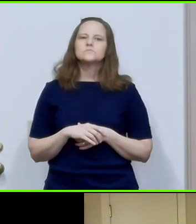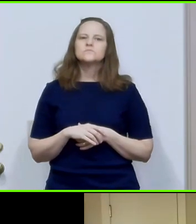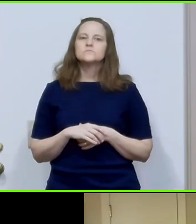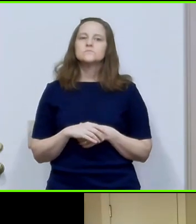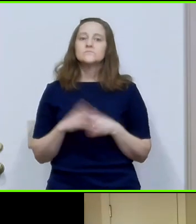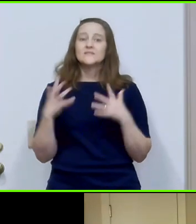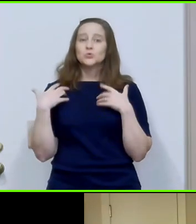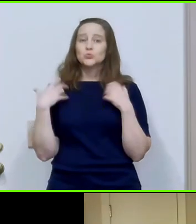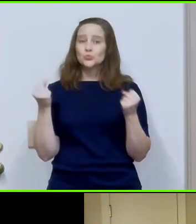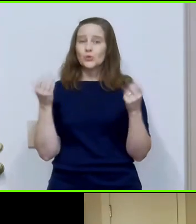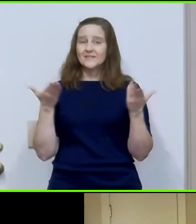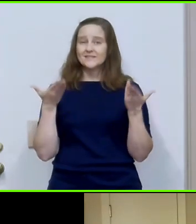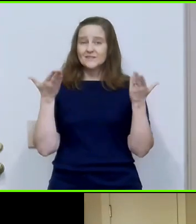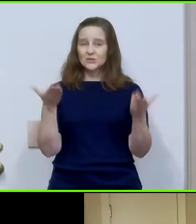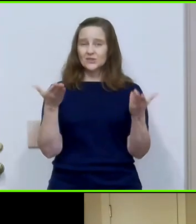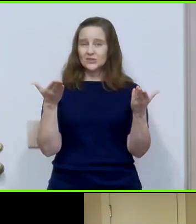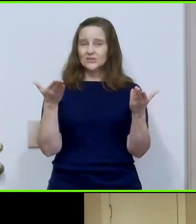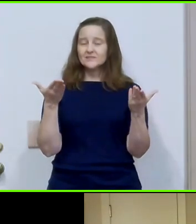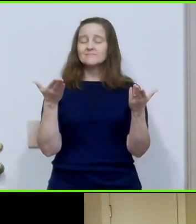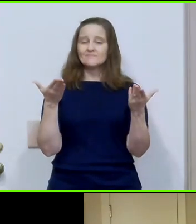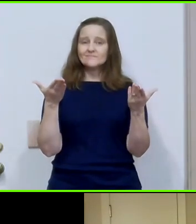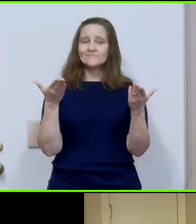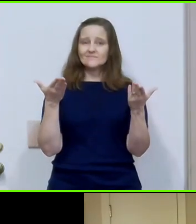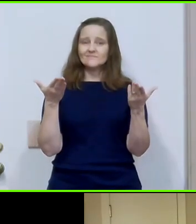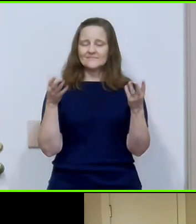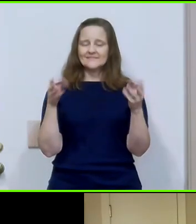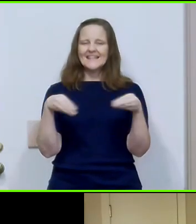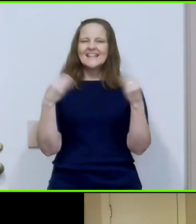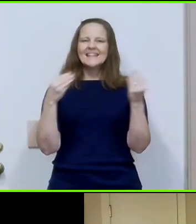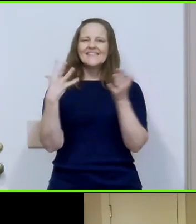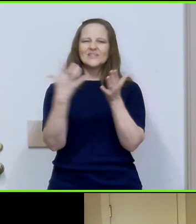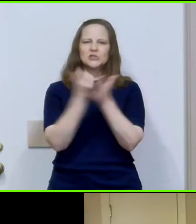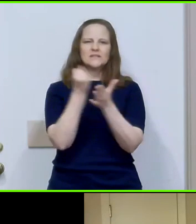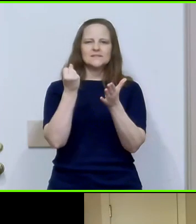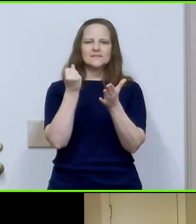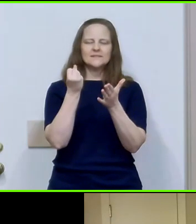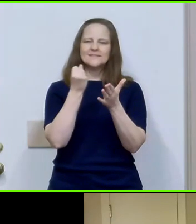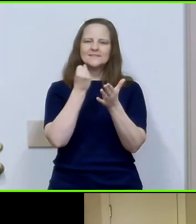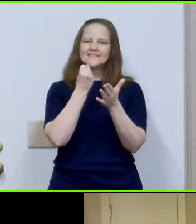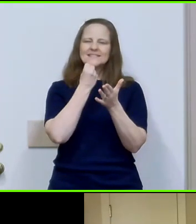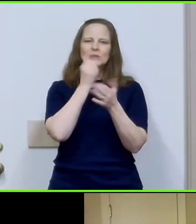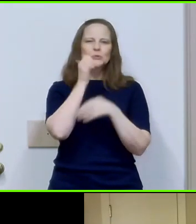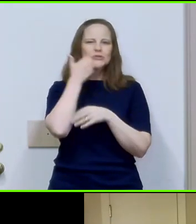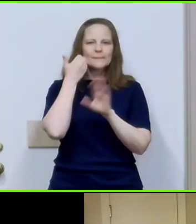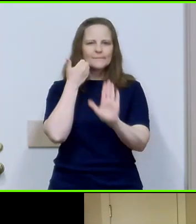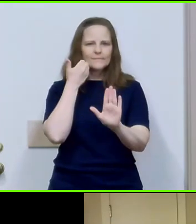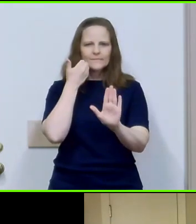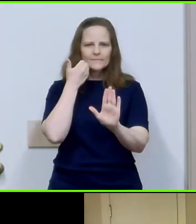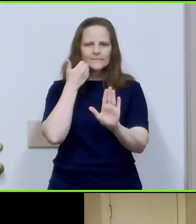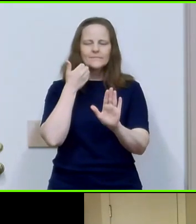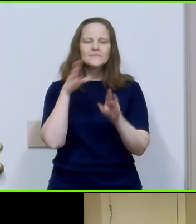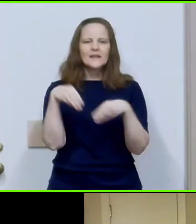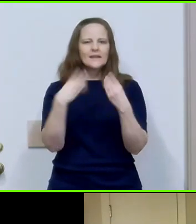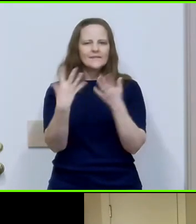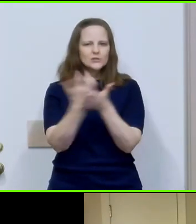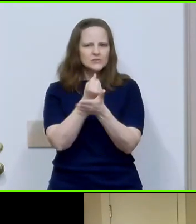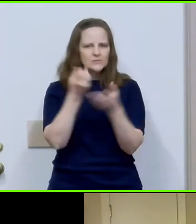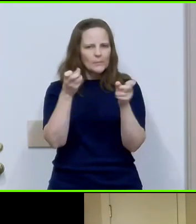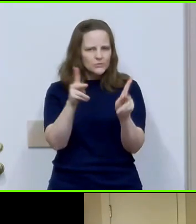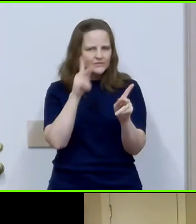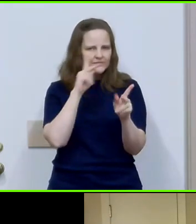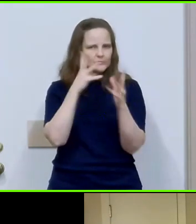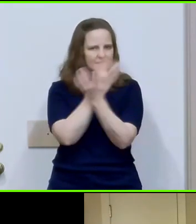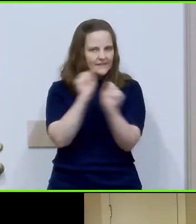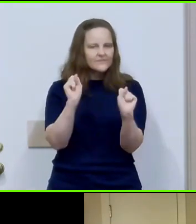strongest suggestion is, let's give people a chance, not shame them. Let's give them an opportunity to be